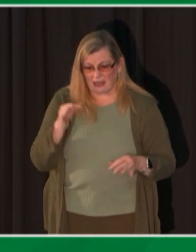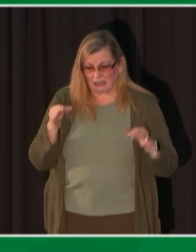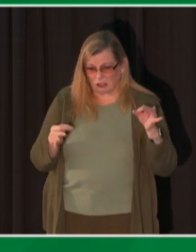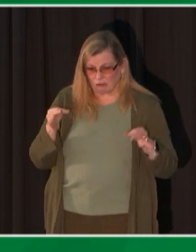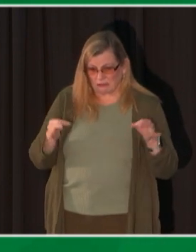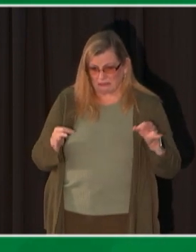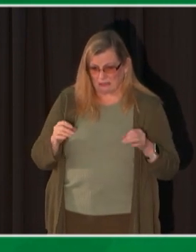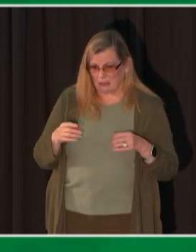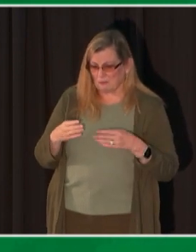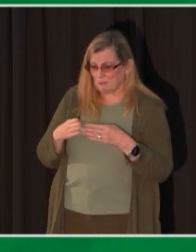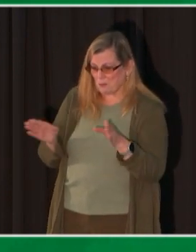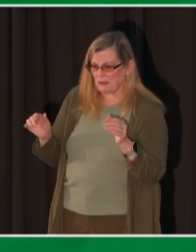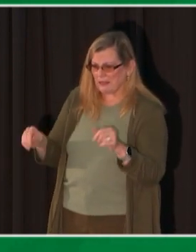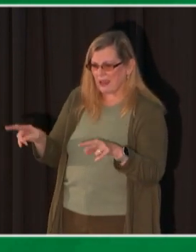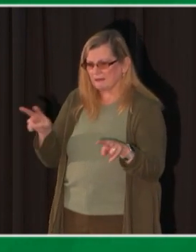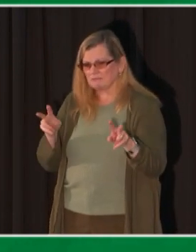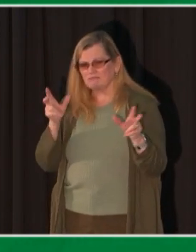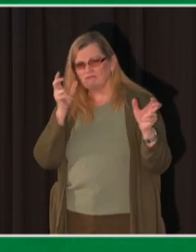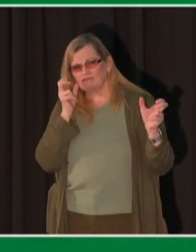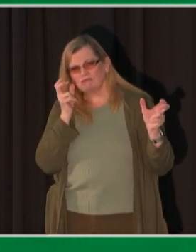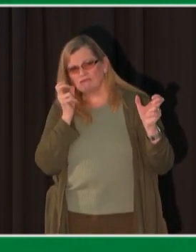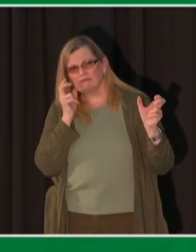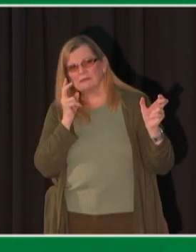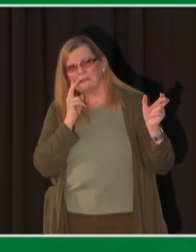to weigh in.